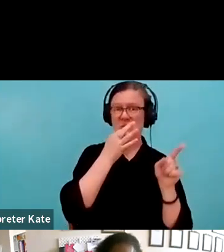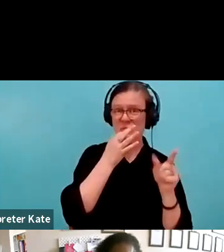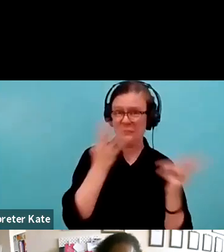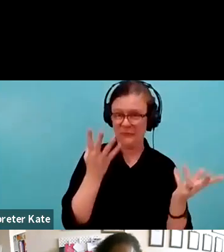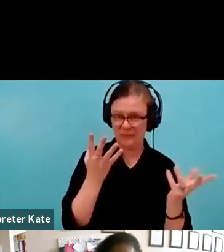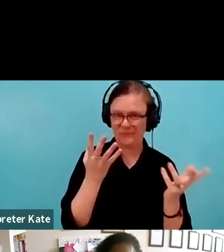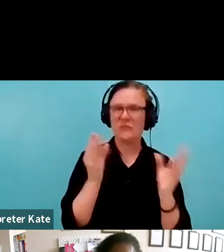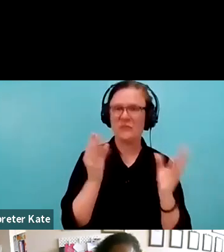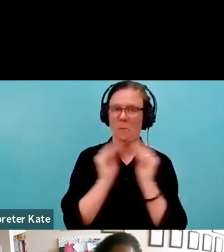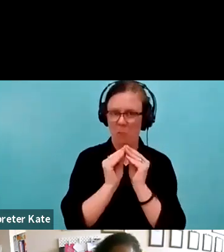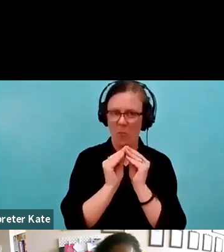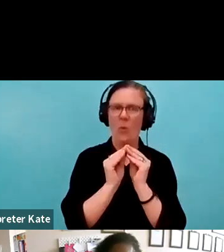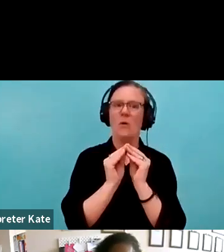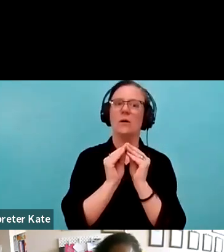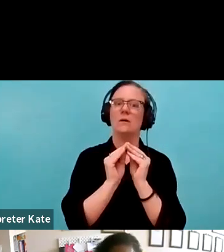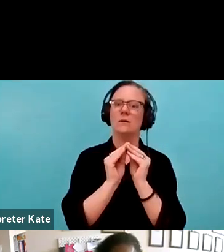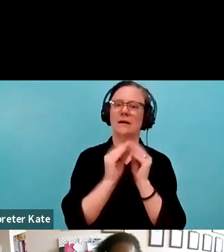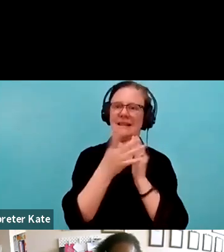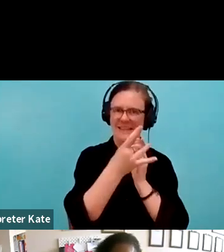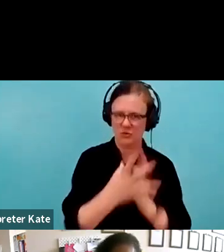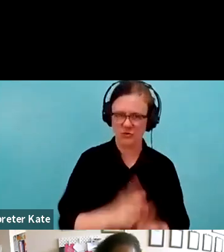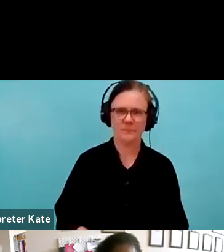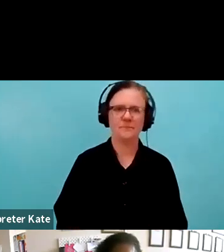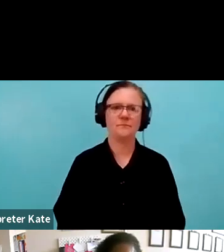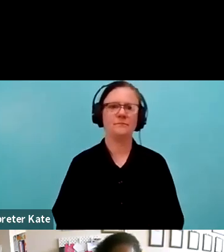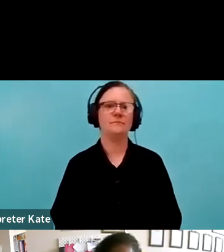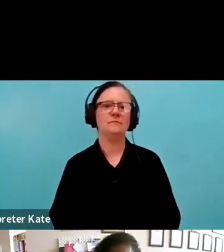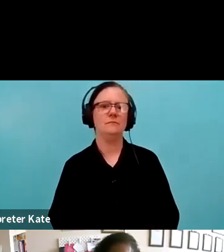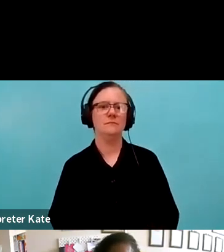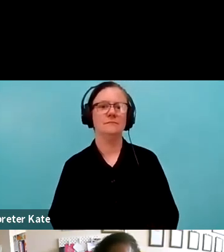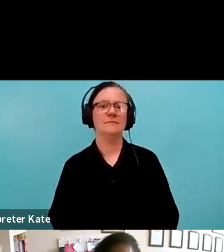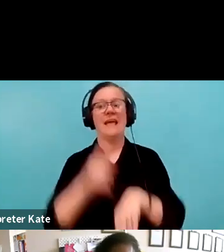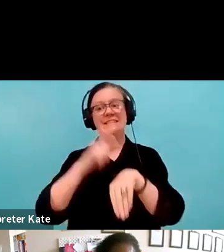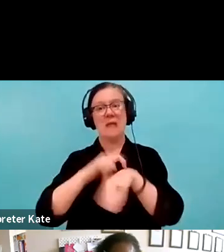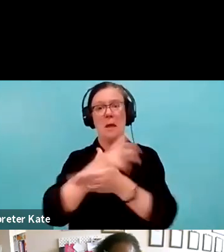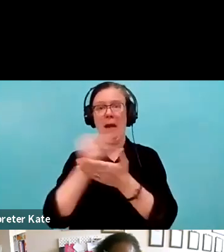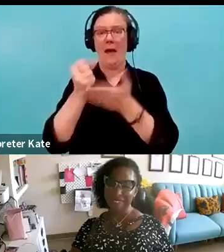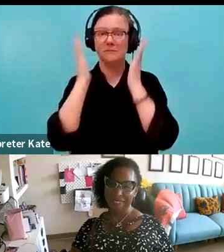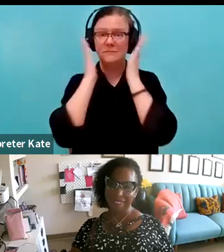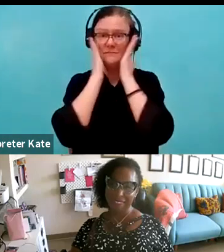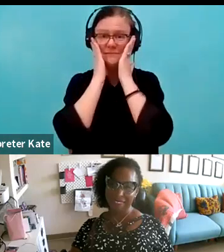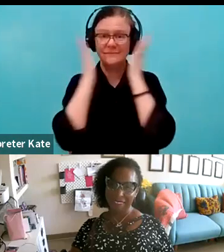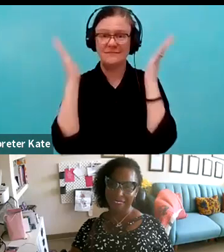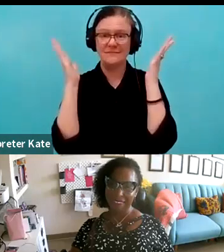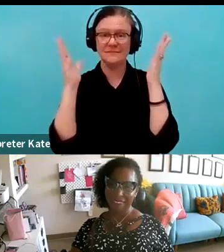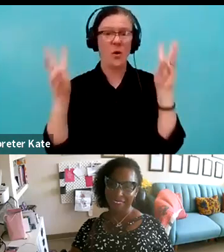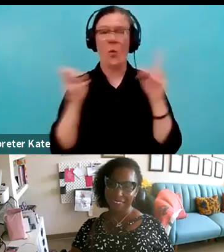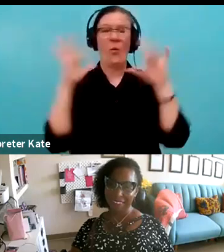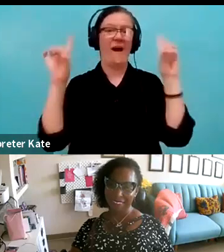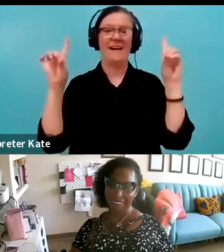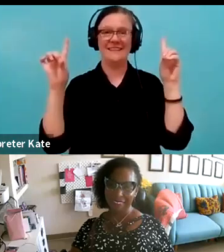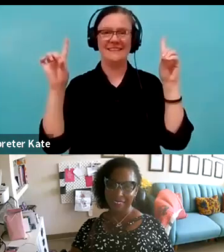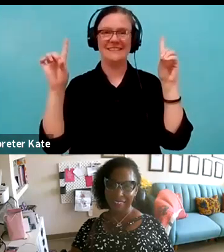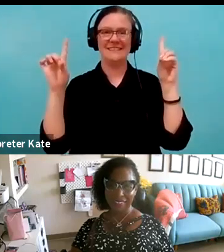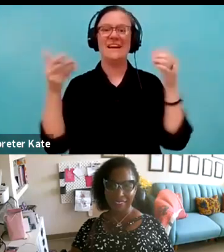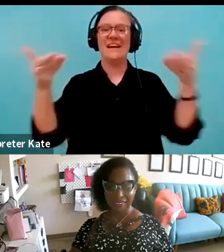by more public figures and leaders. So with that, we're out of time, which is wild. But I want to